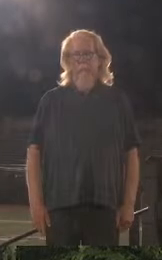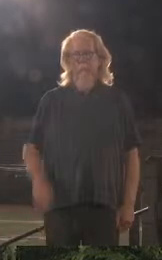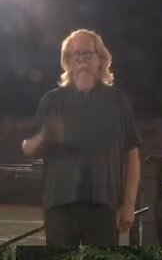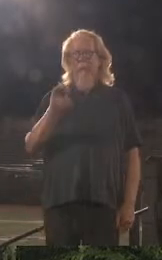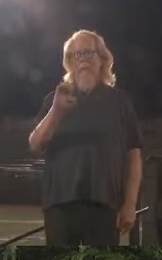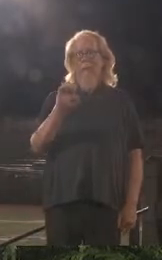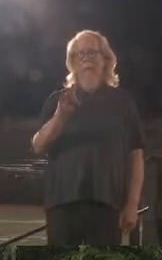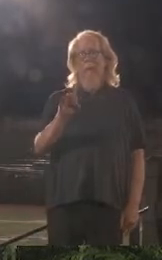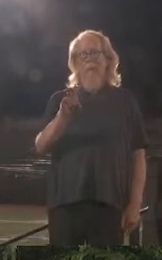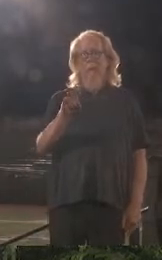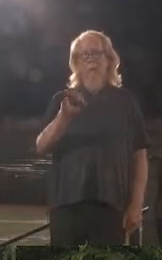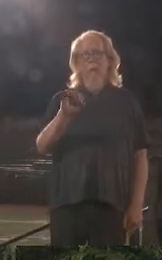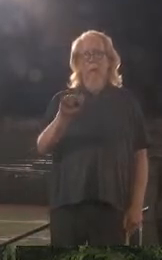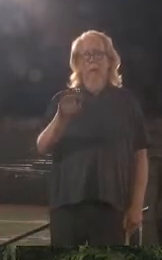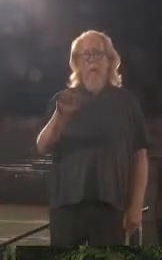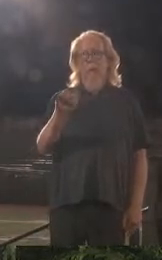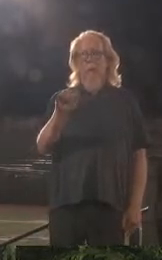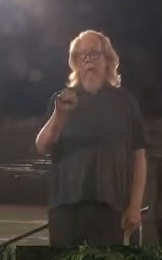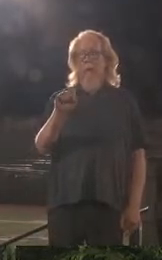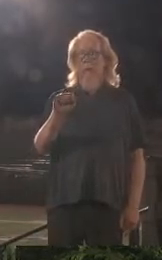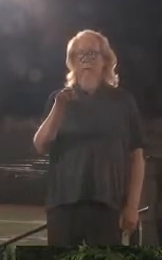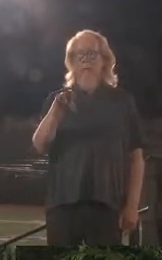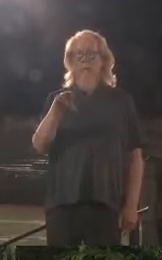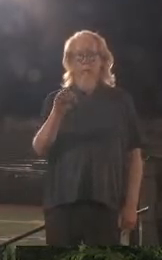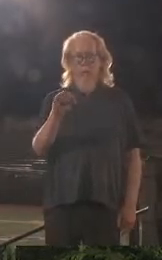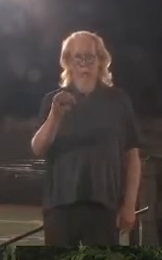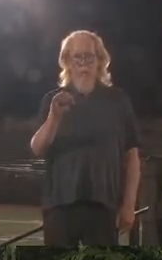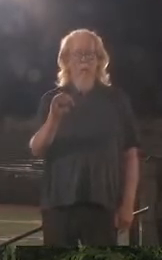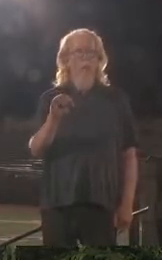Edwin Alexander Castro.